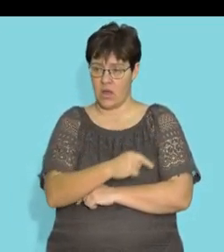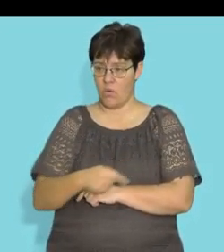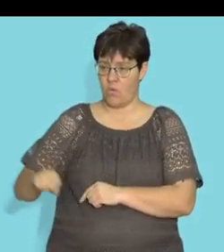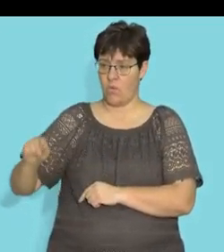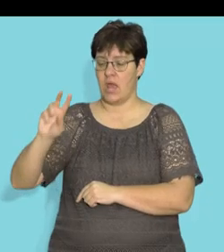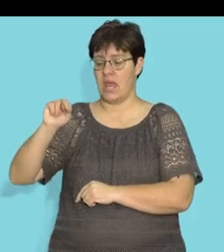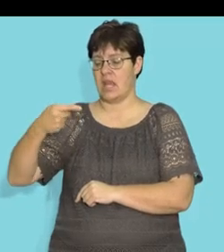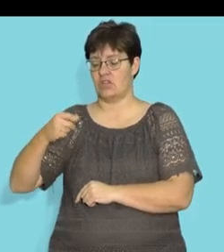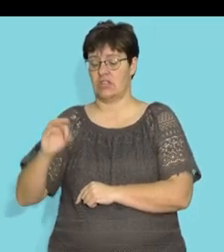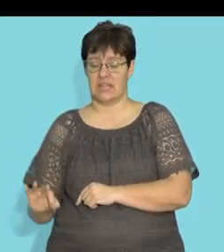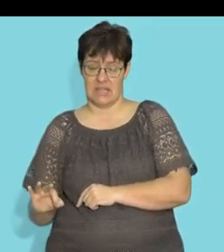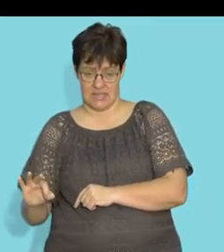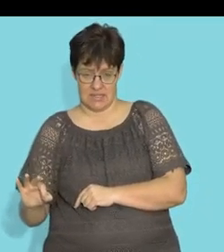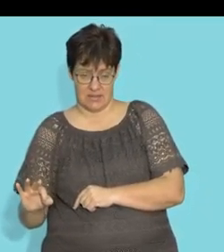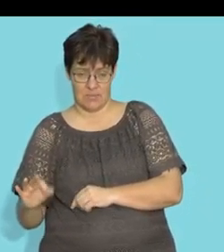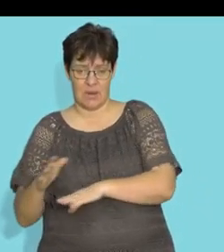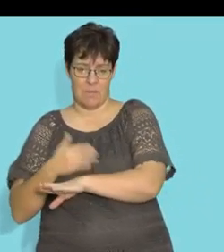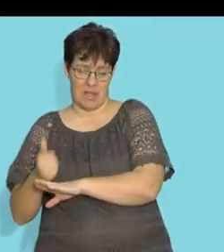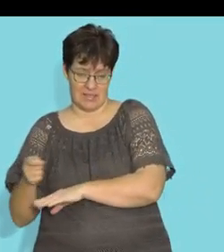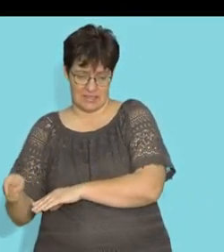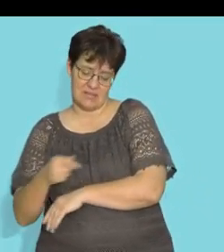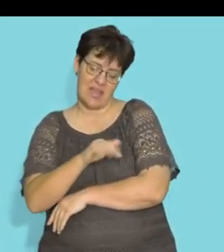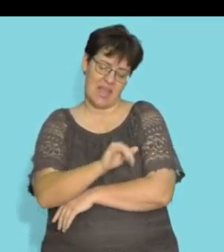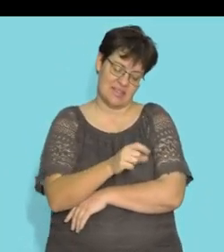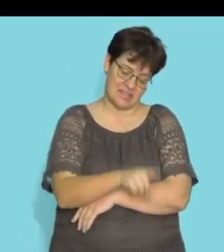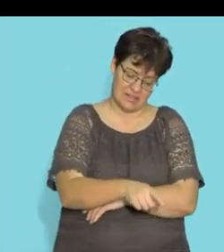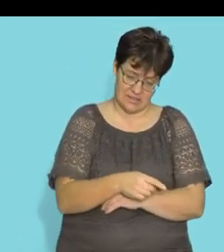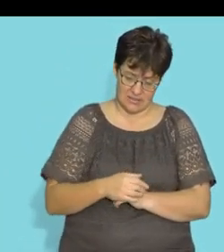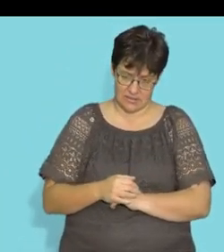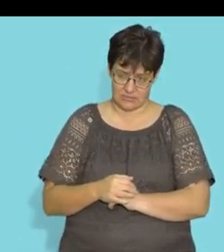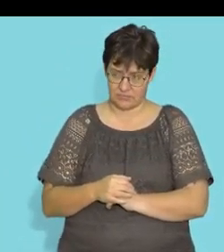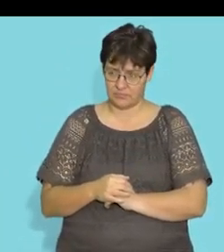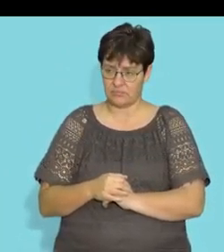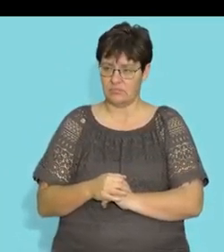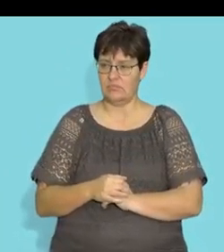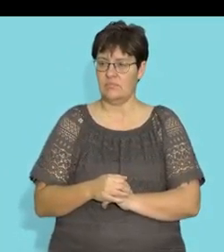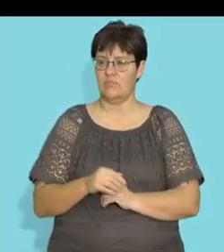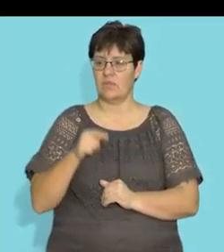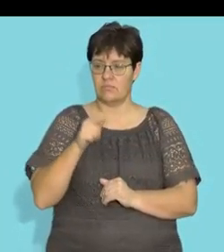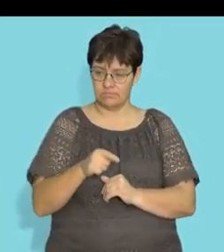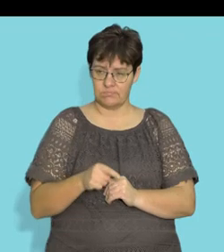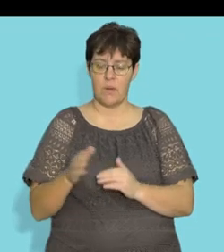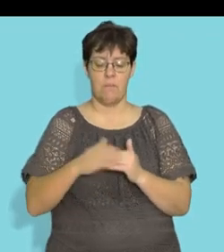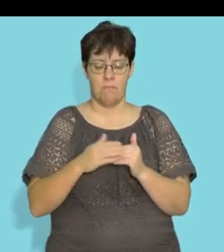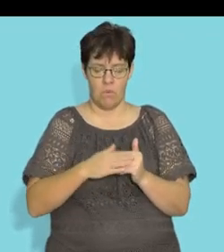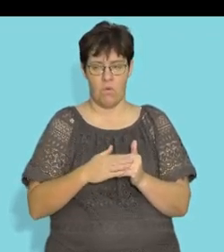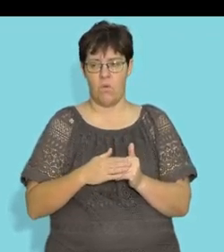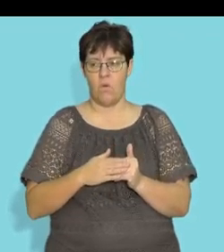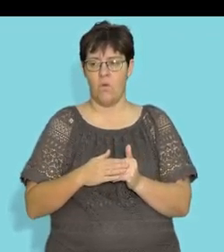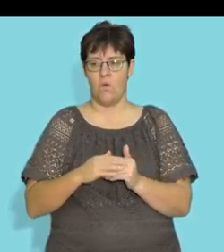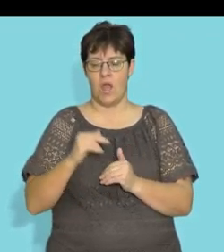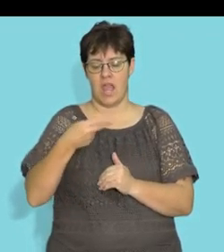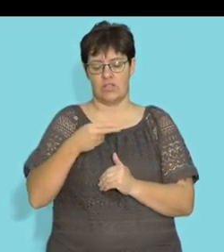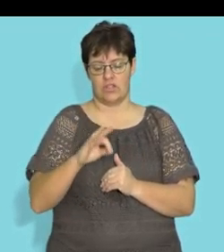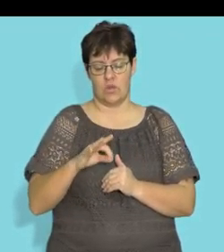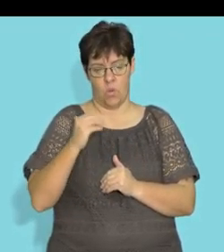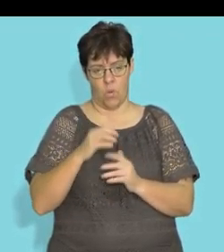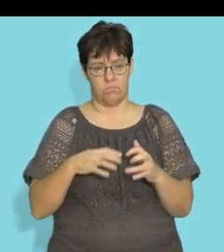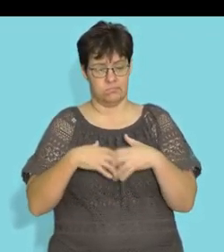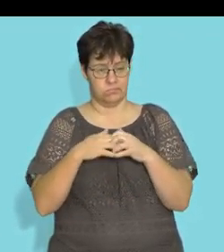water. The proton is donated to the water. The water then becomes hydronium